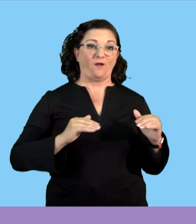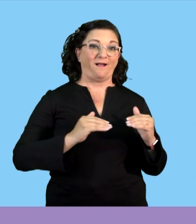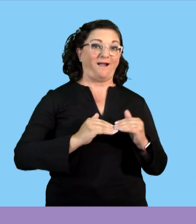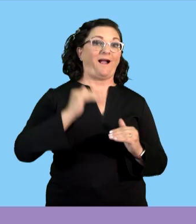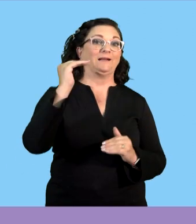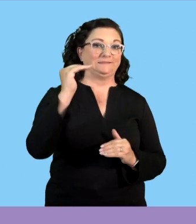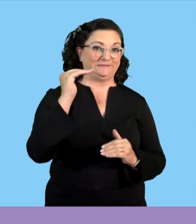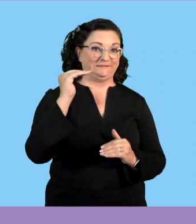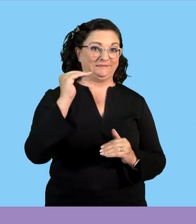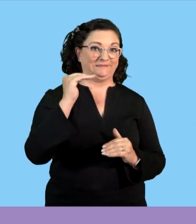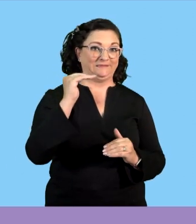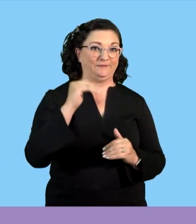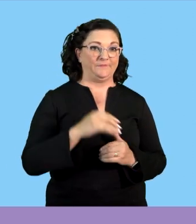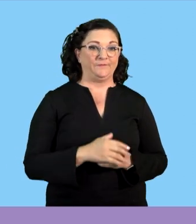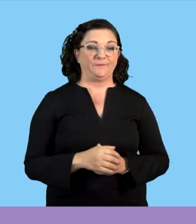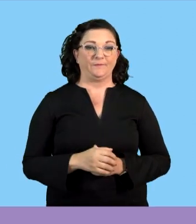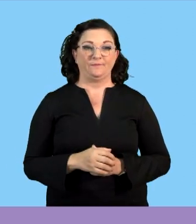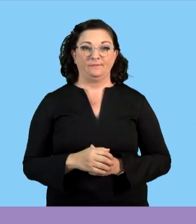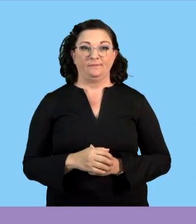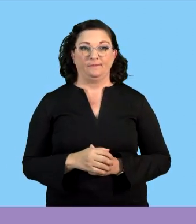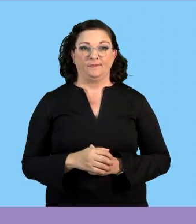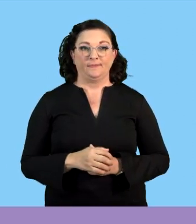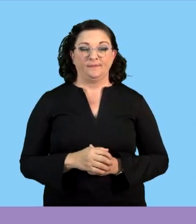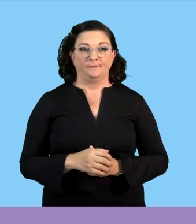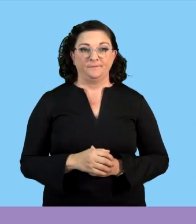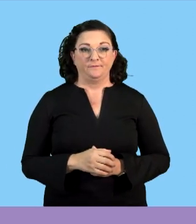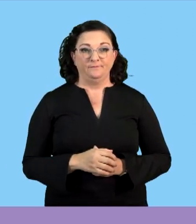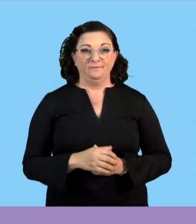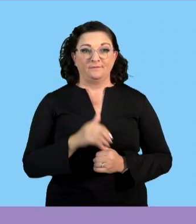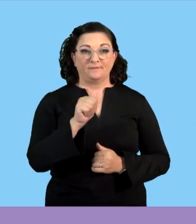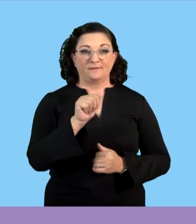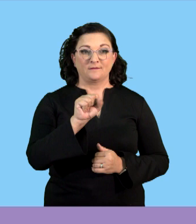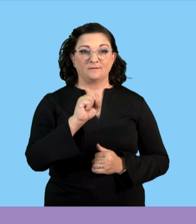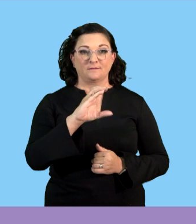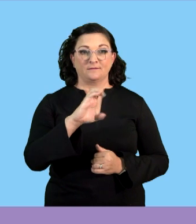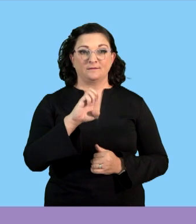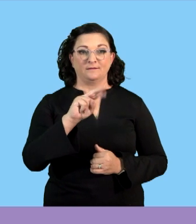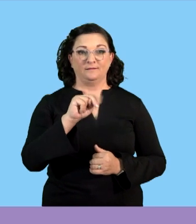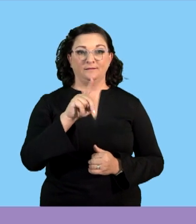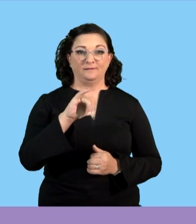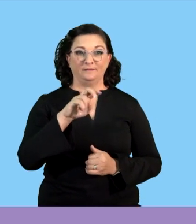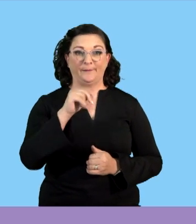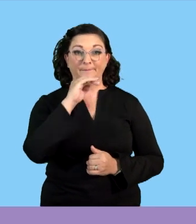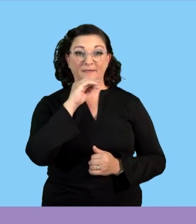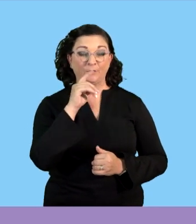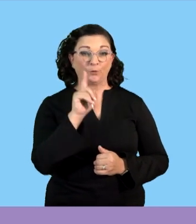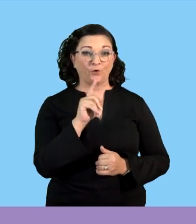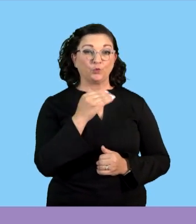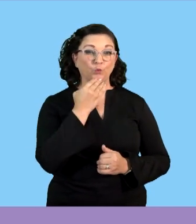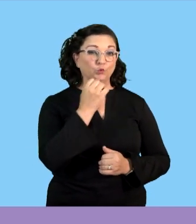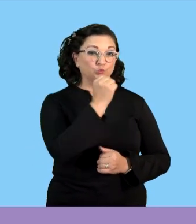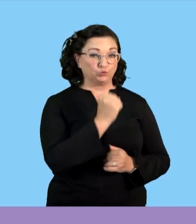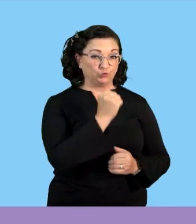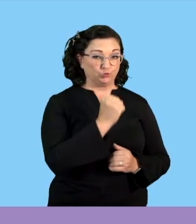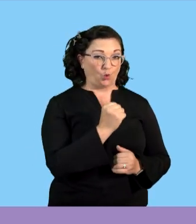height. Ascending order of height. So we're going to check who is